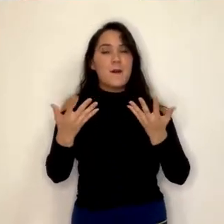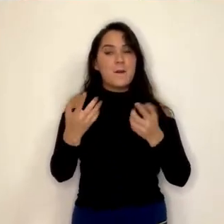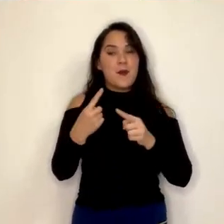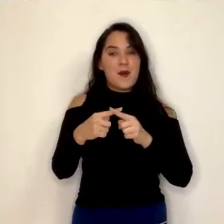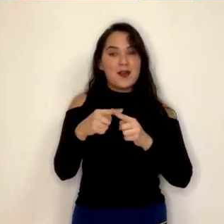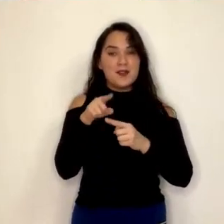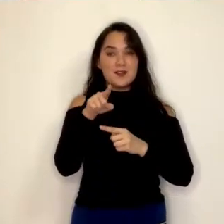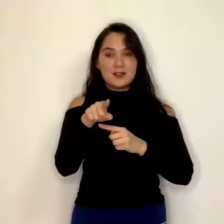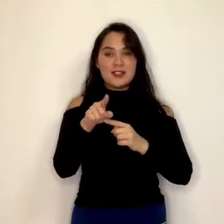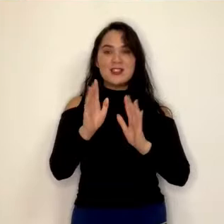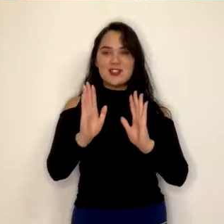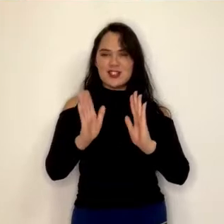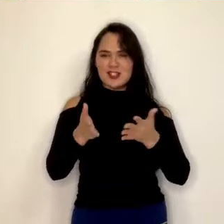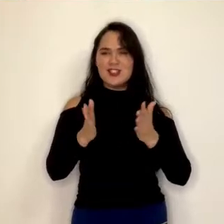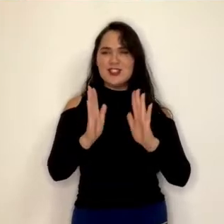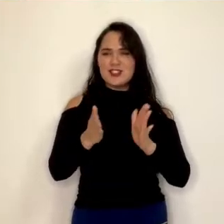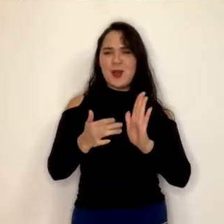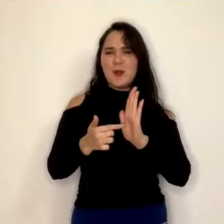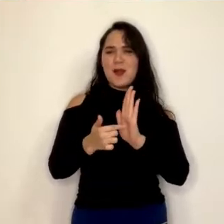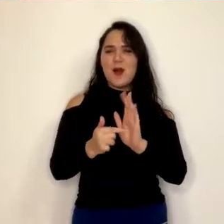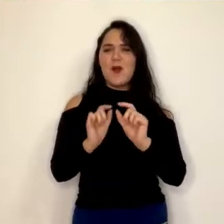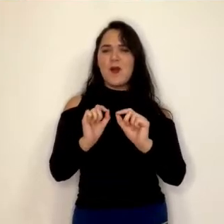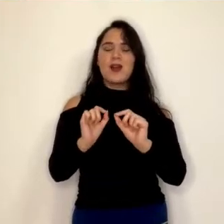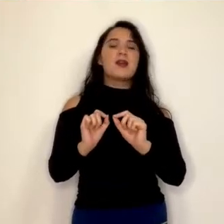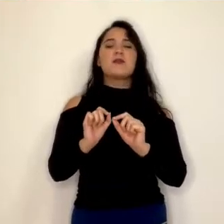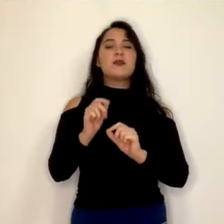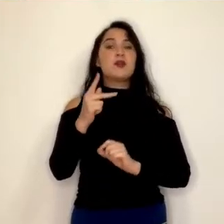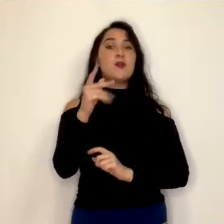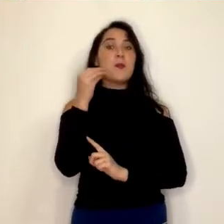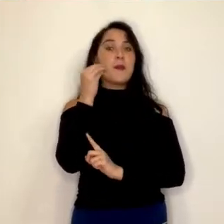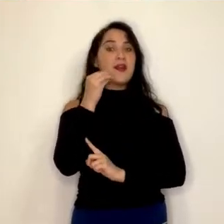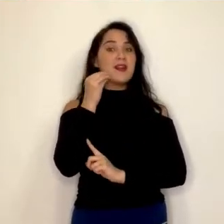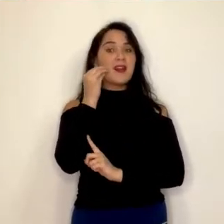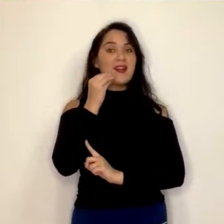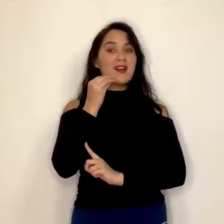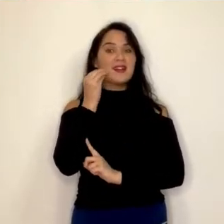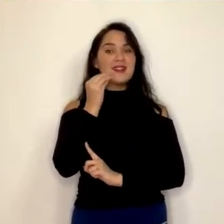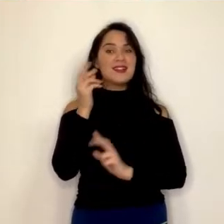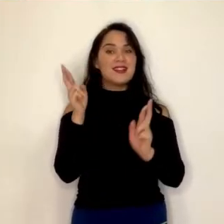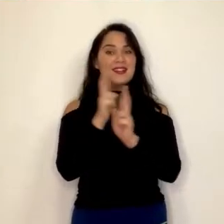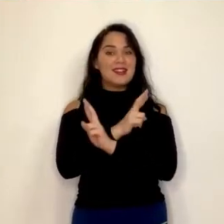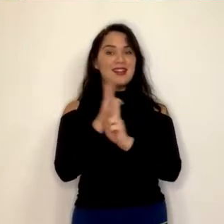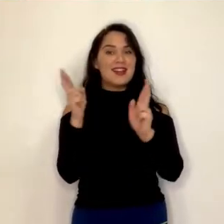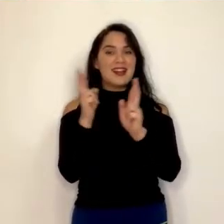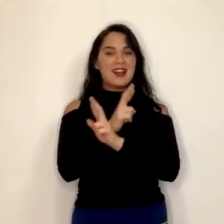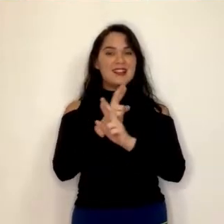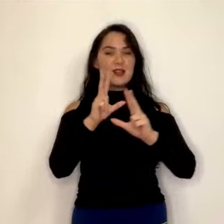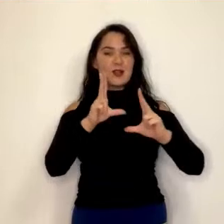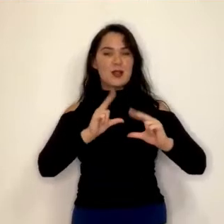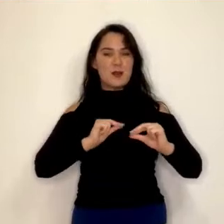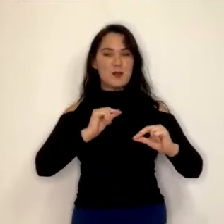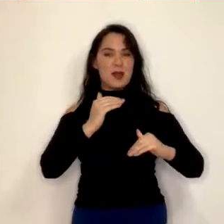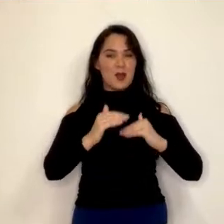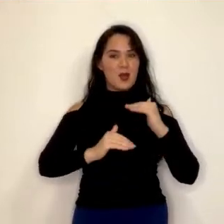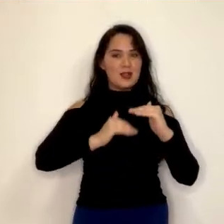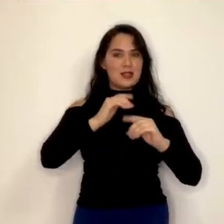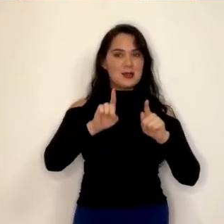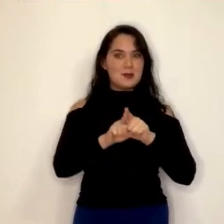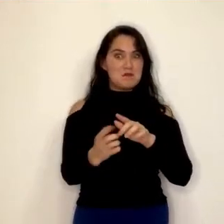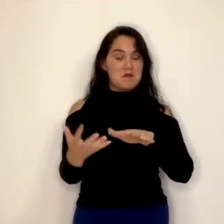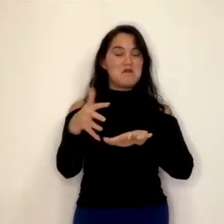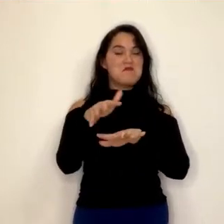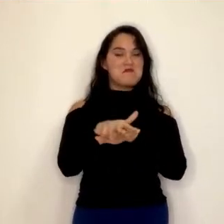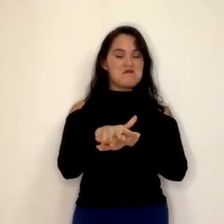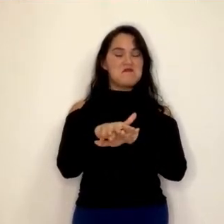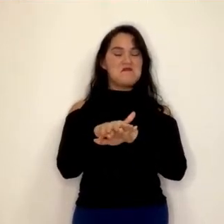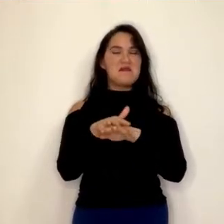debate. Since you have also stated the issues related to your experience within the